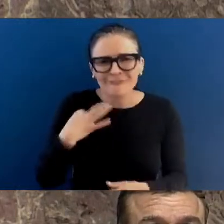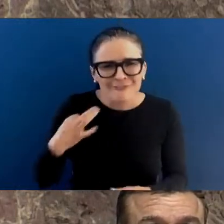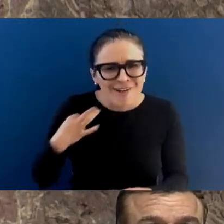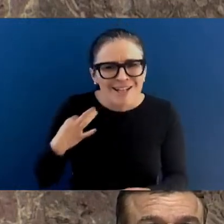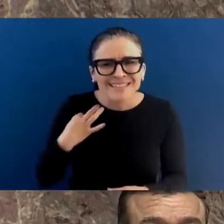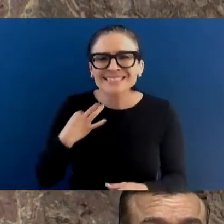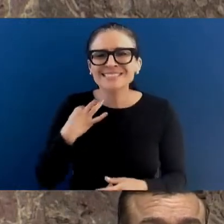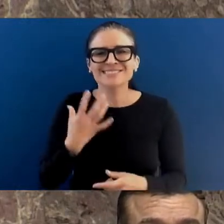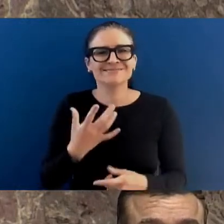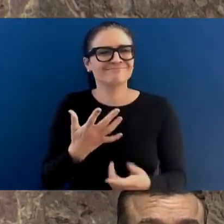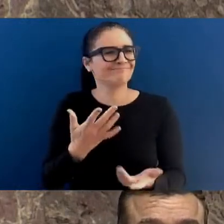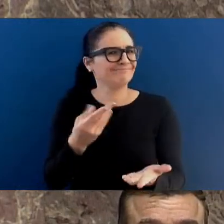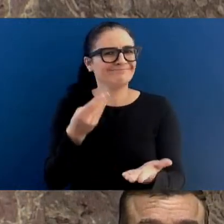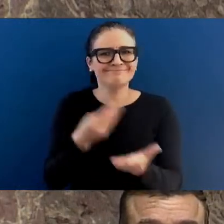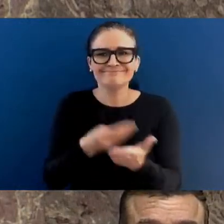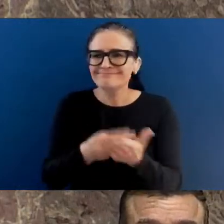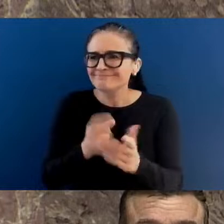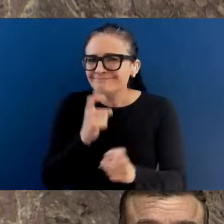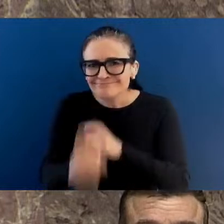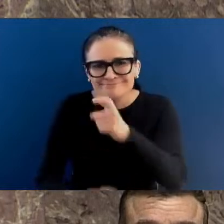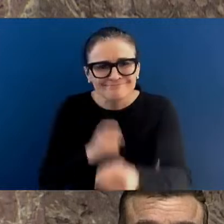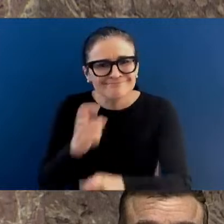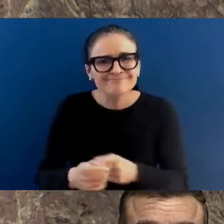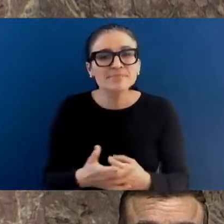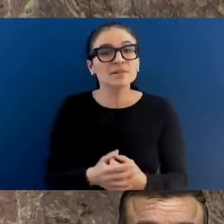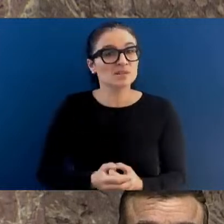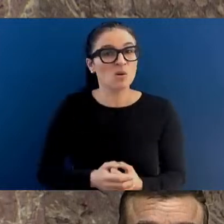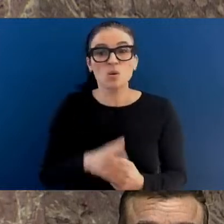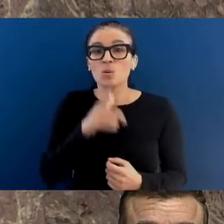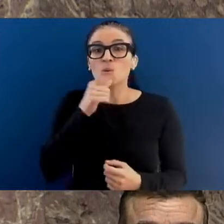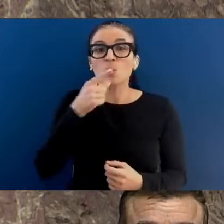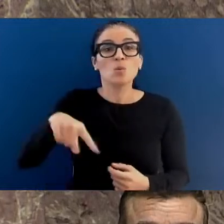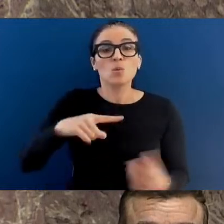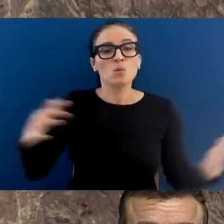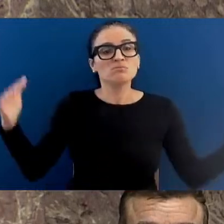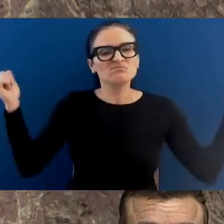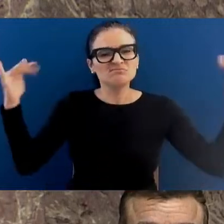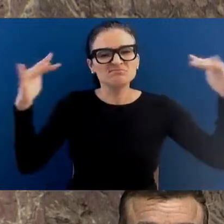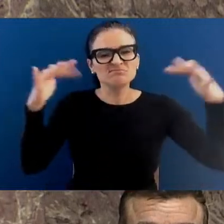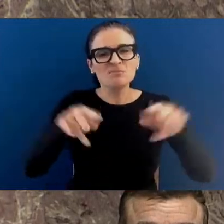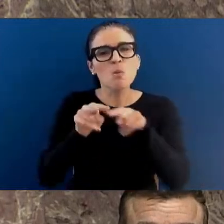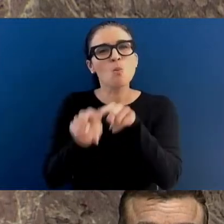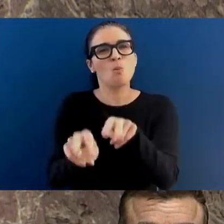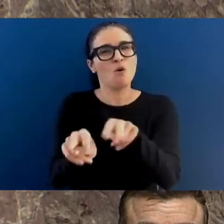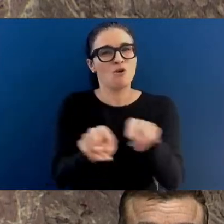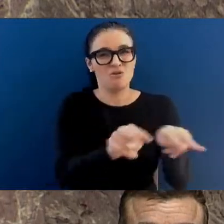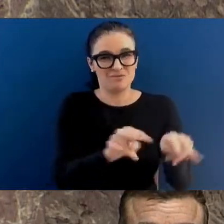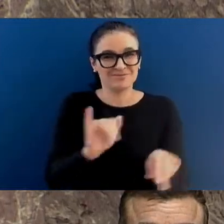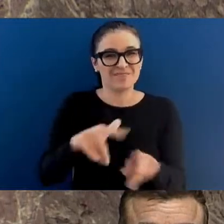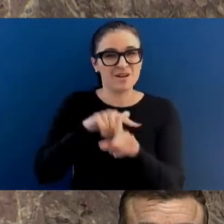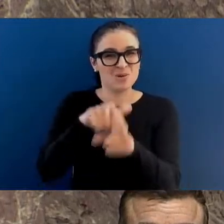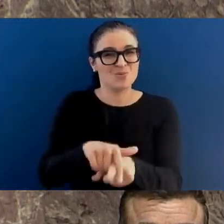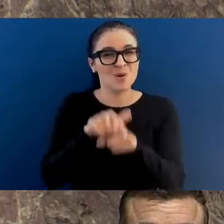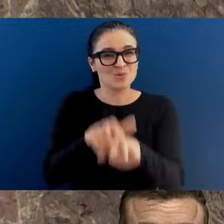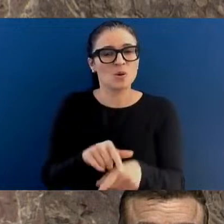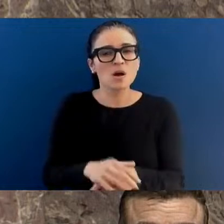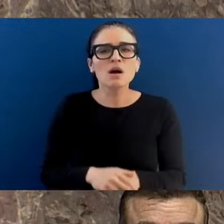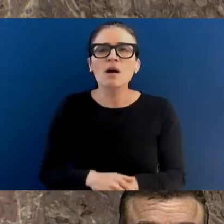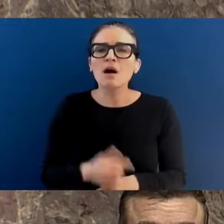our amazing Western heritage. Mr. Speaker, it was an absolute honor to introduce the Spring Classic all